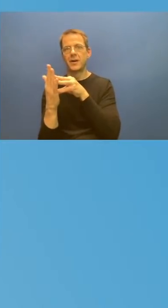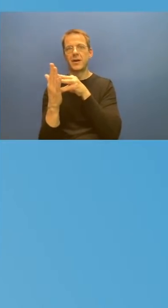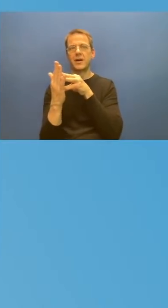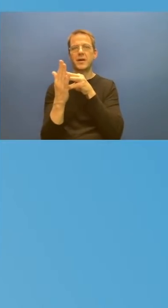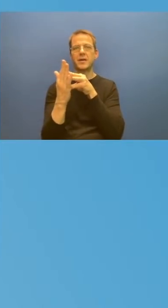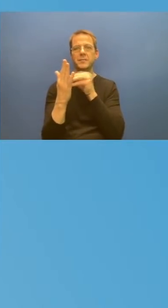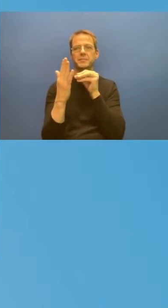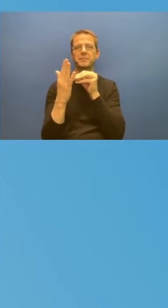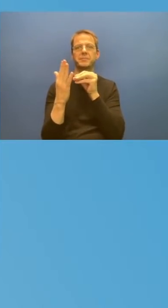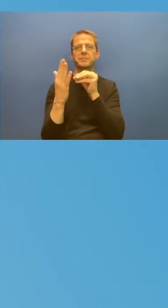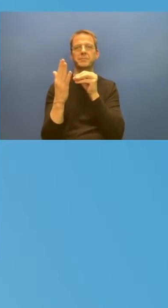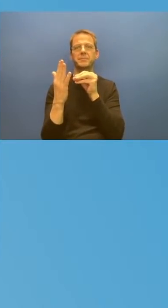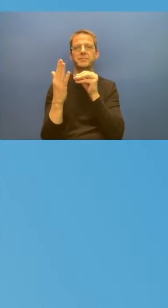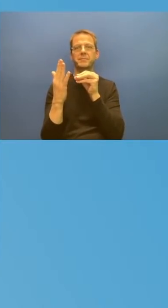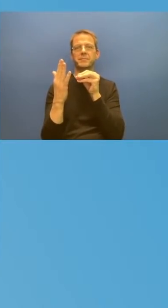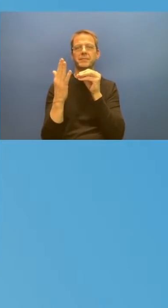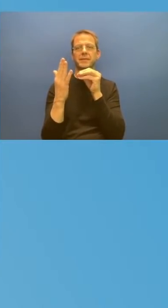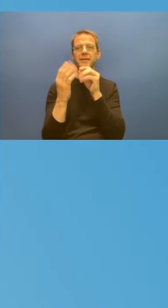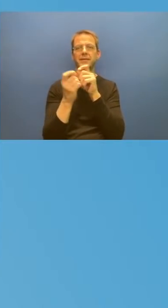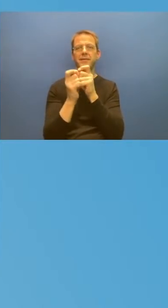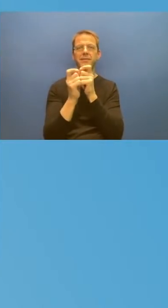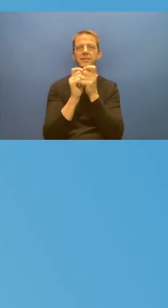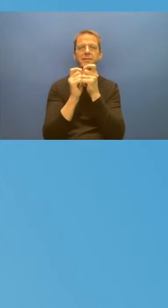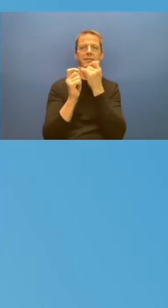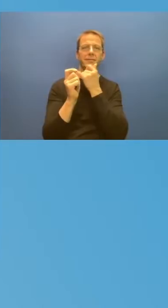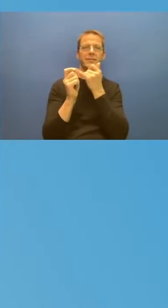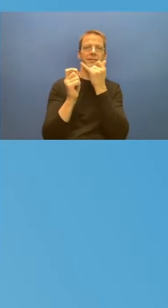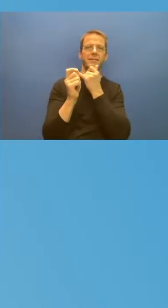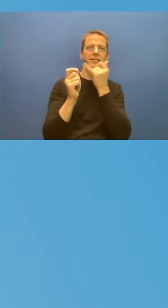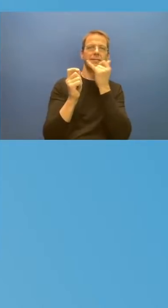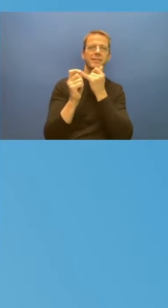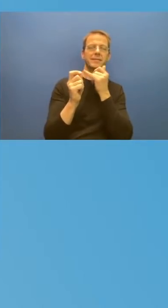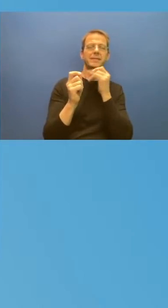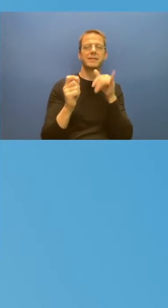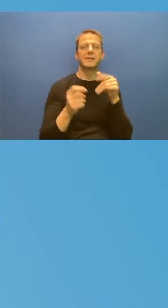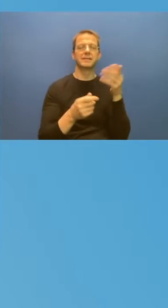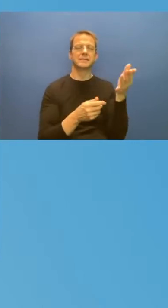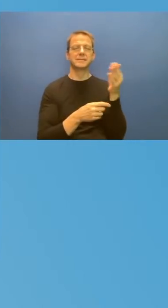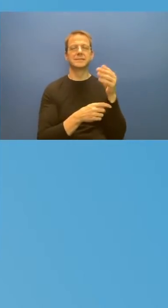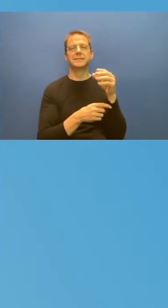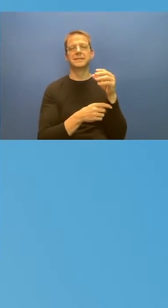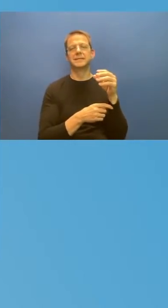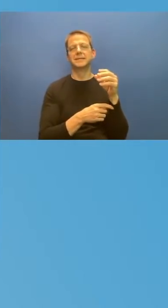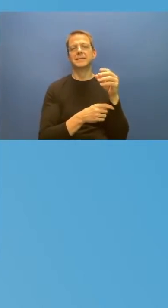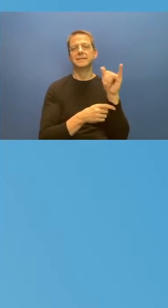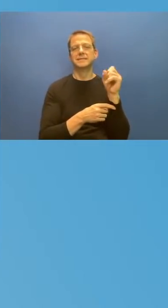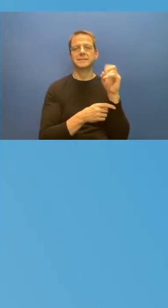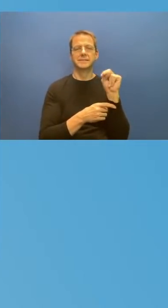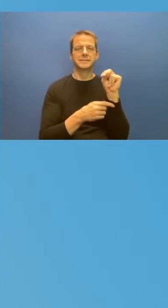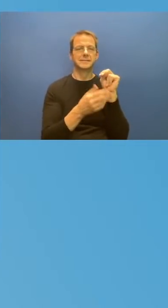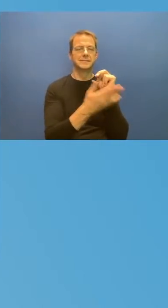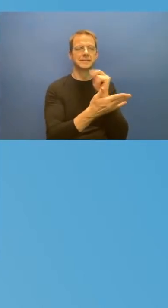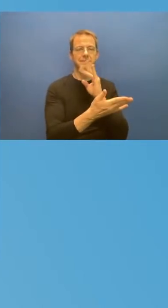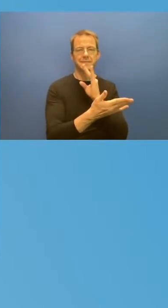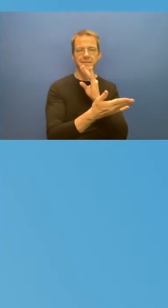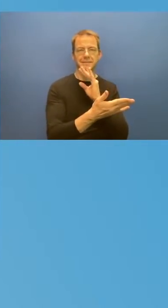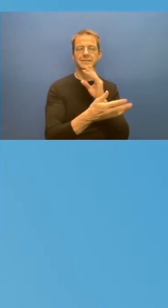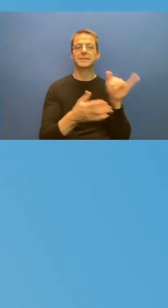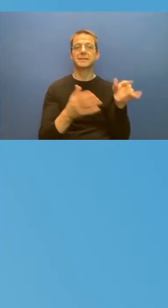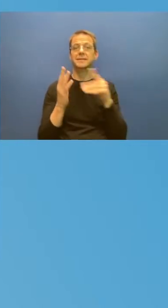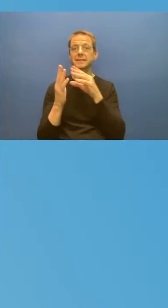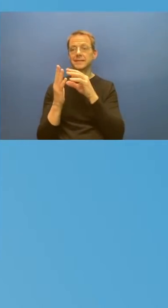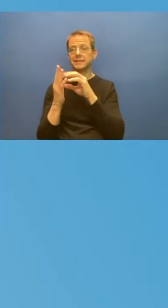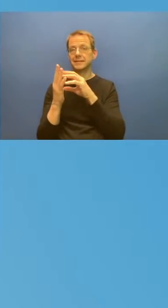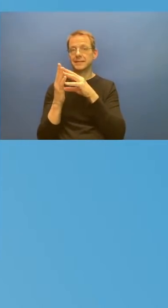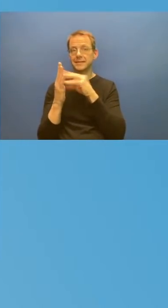then after those mistakes have been made, the mistakes have to be carried over into quality